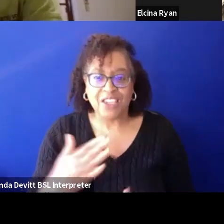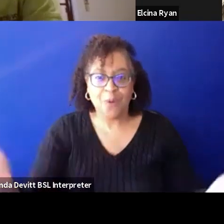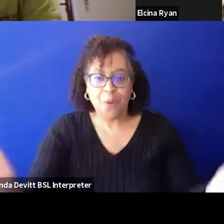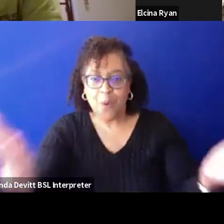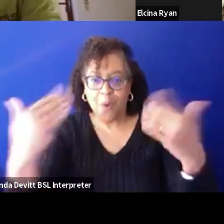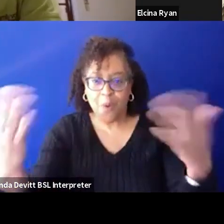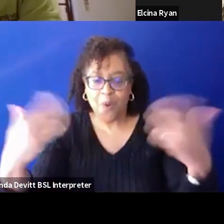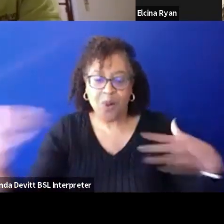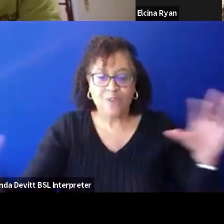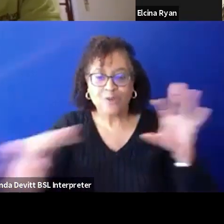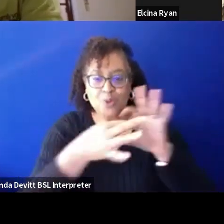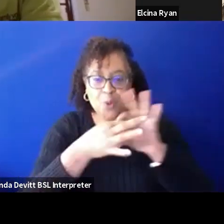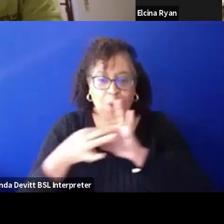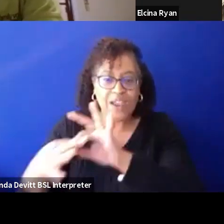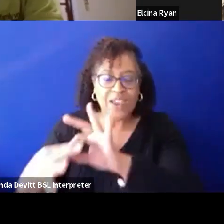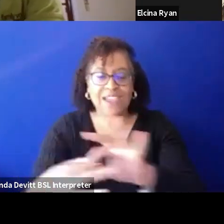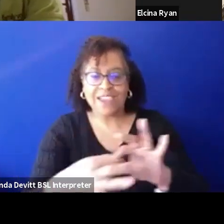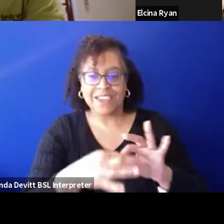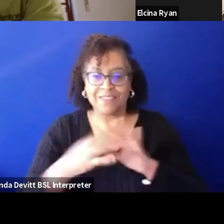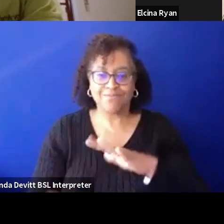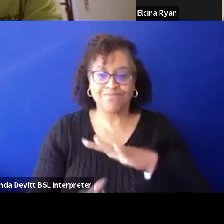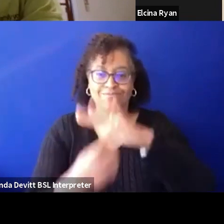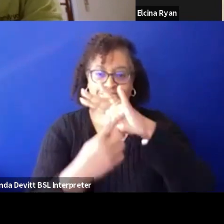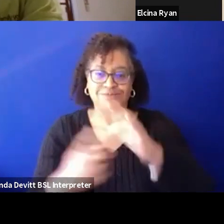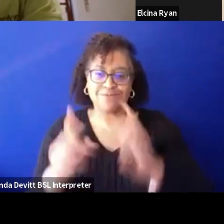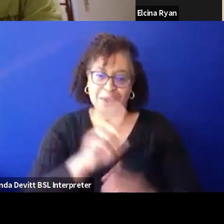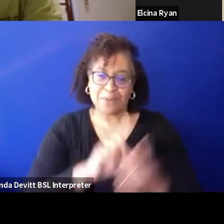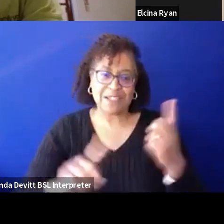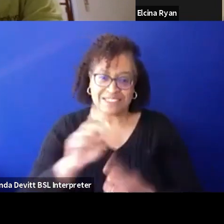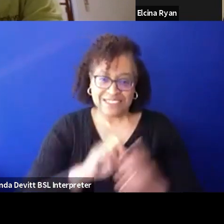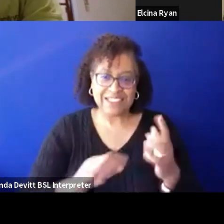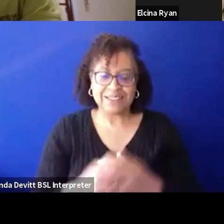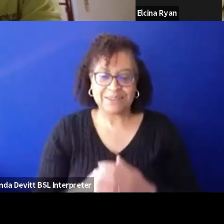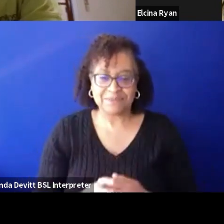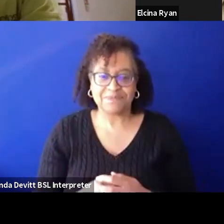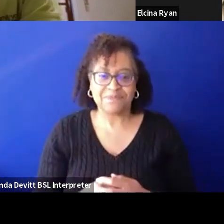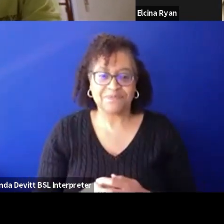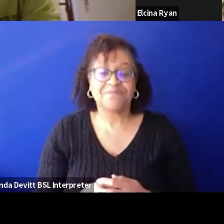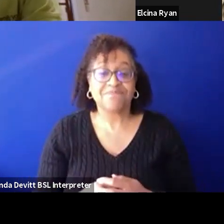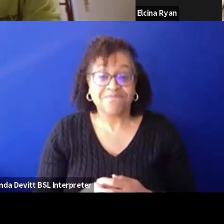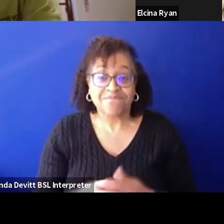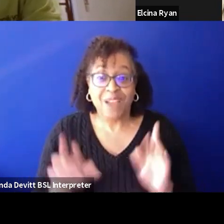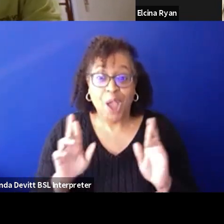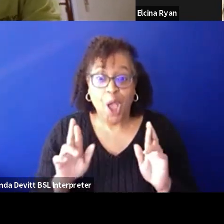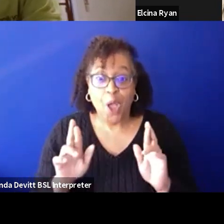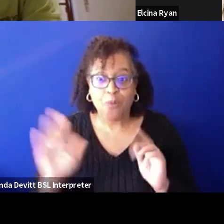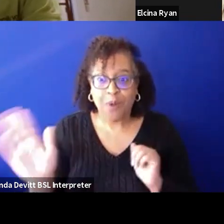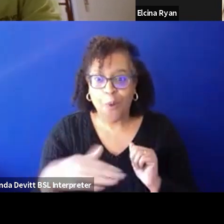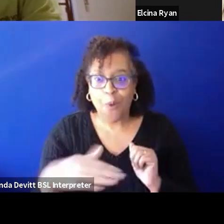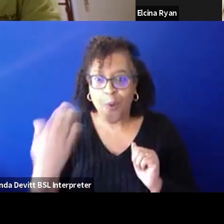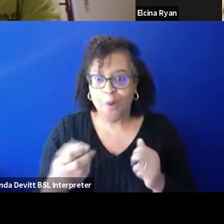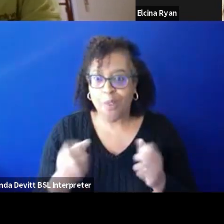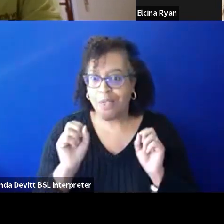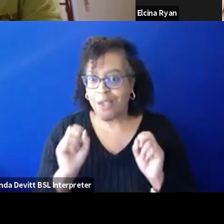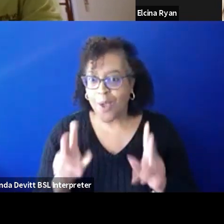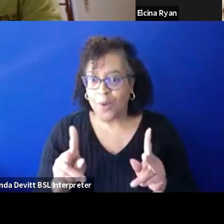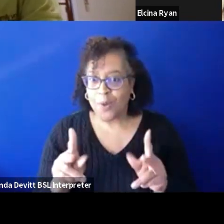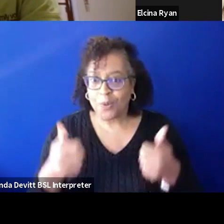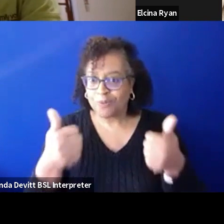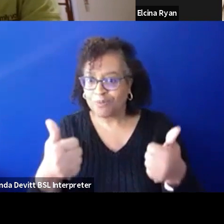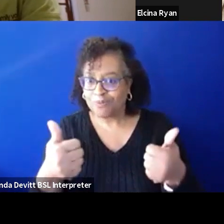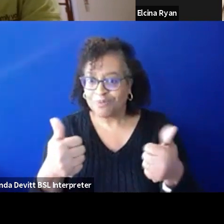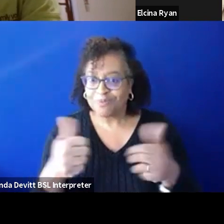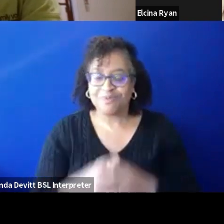face back. It has been a while. I hope all of you are okay. Yes, thank you.